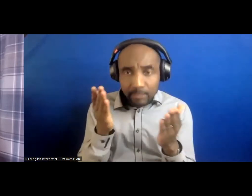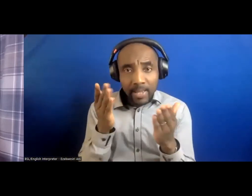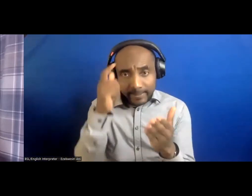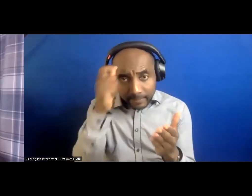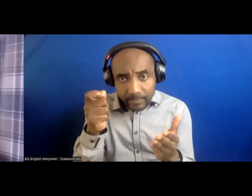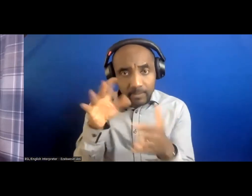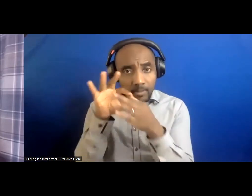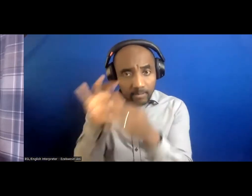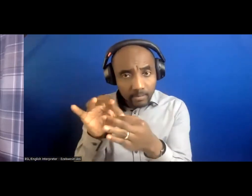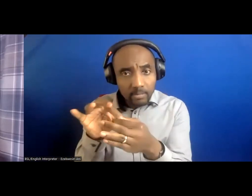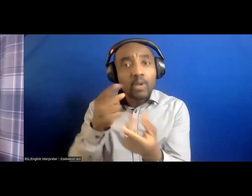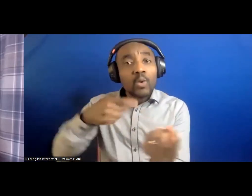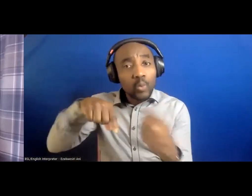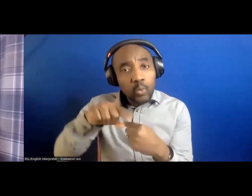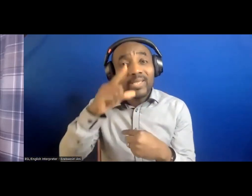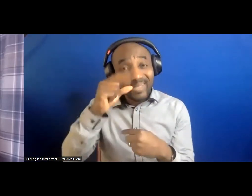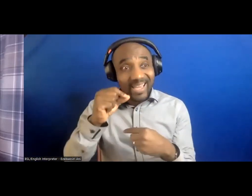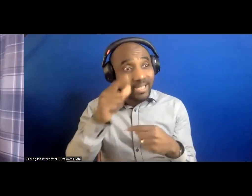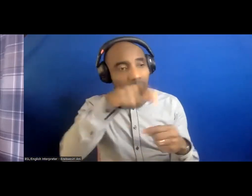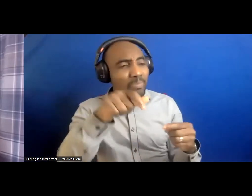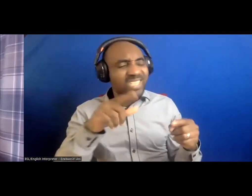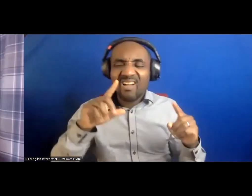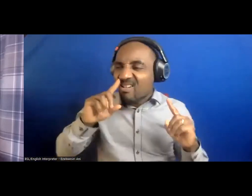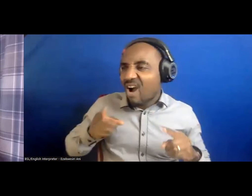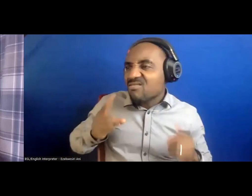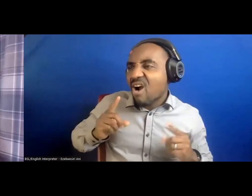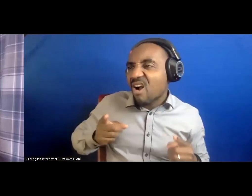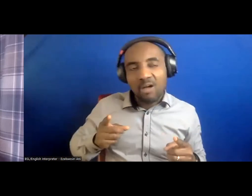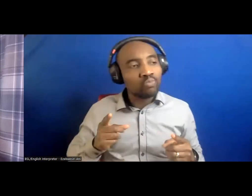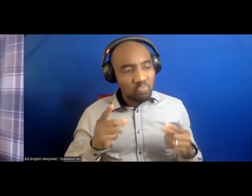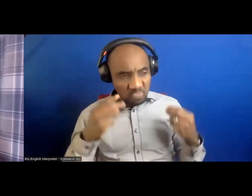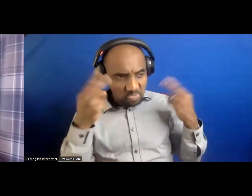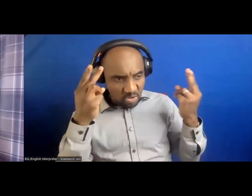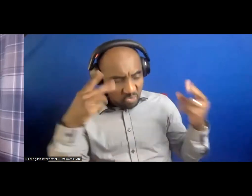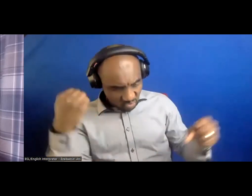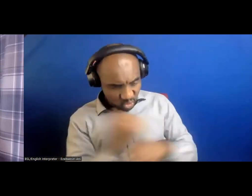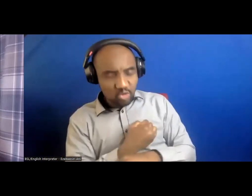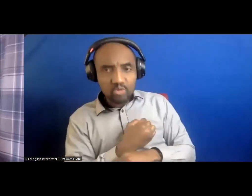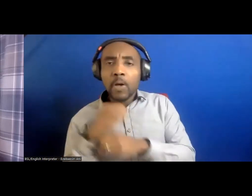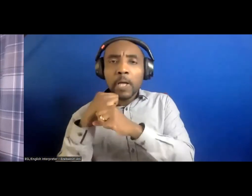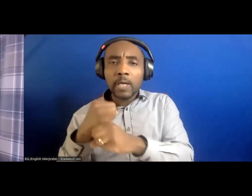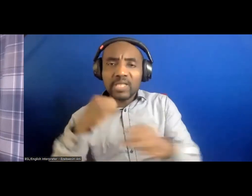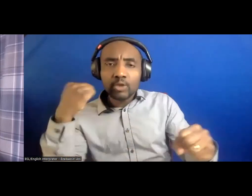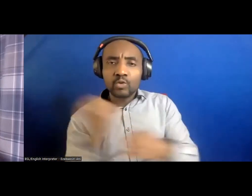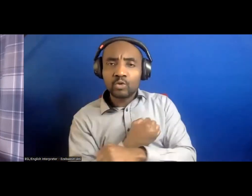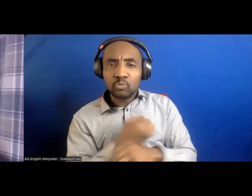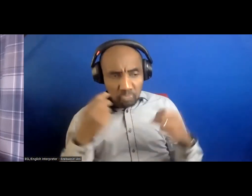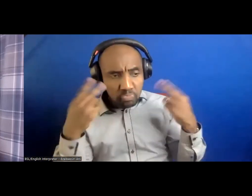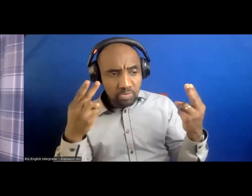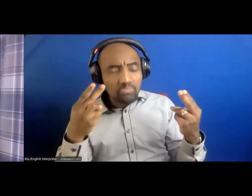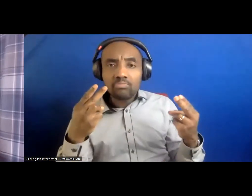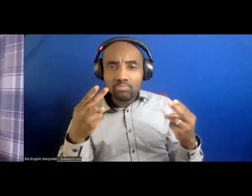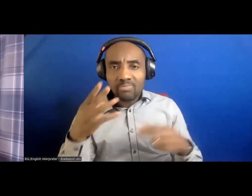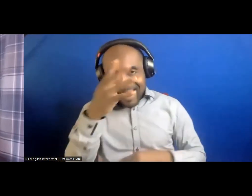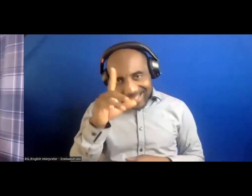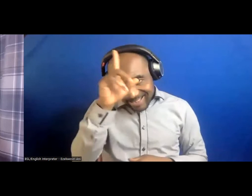are able to do what many said we could not do and what we're committed to do. The late President Mandela,